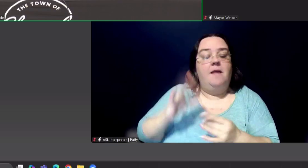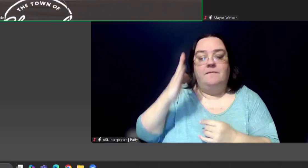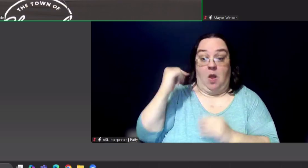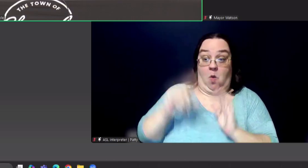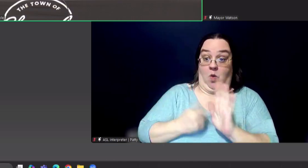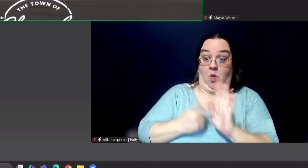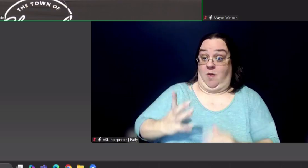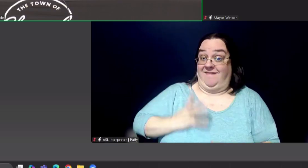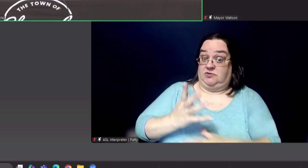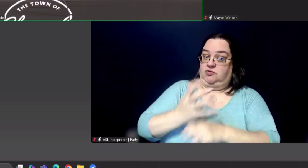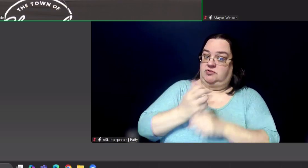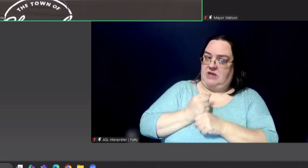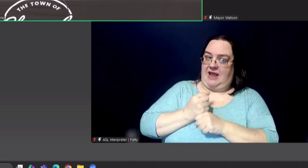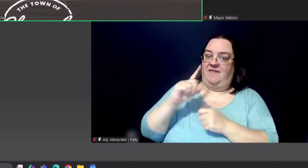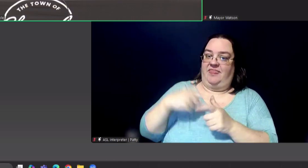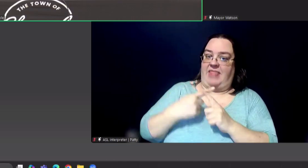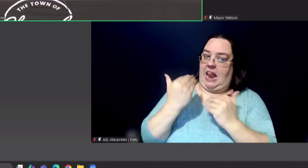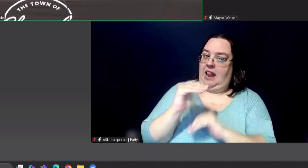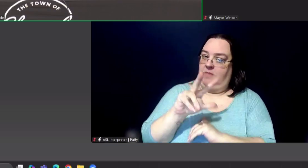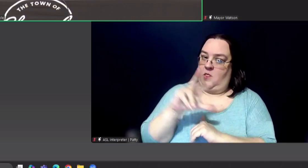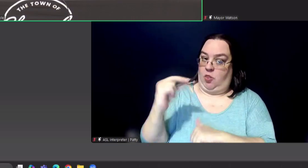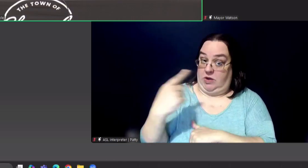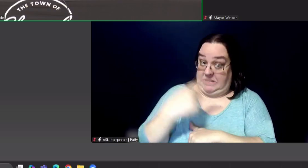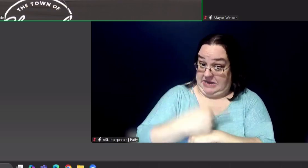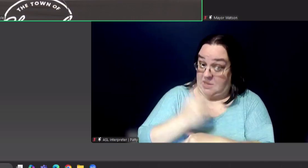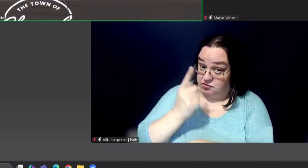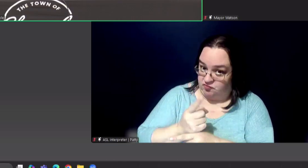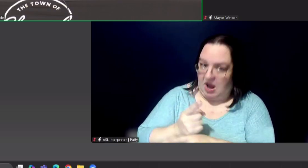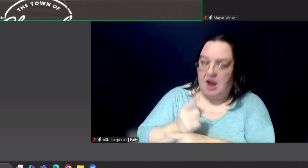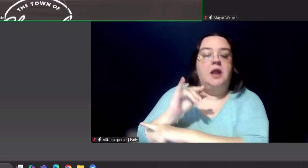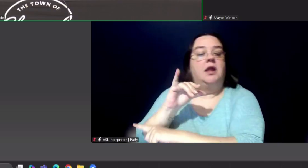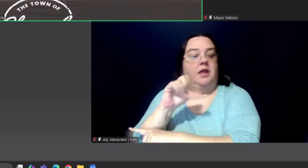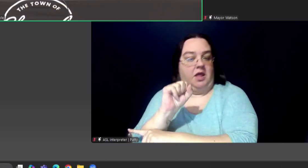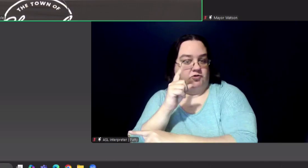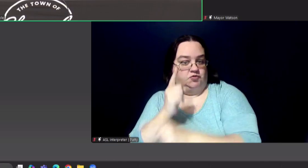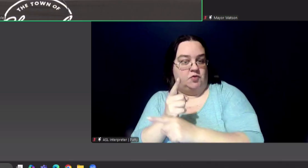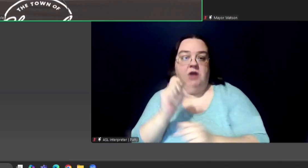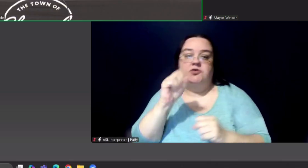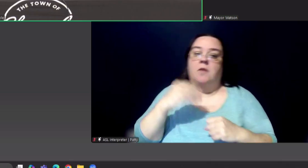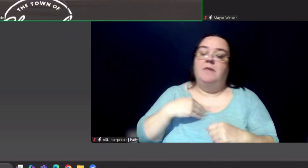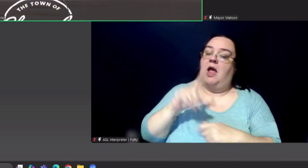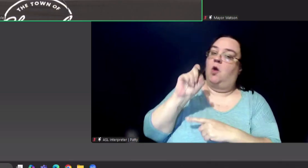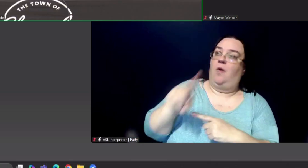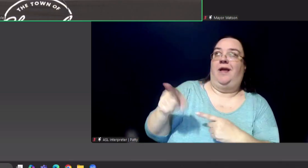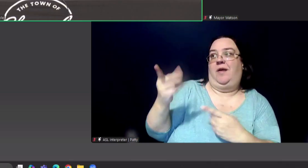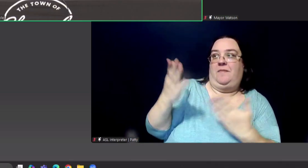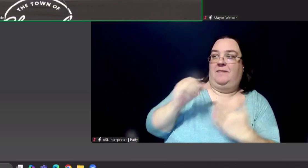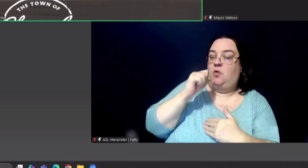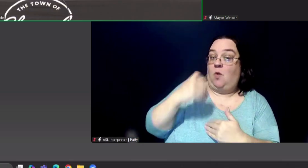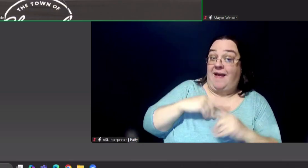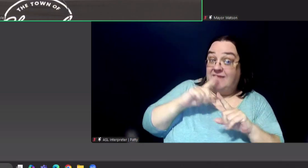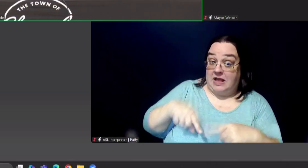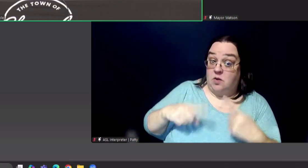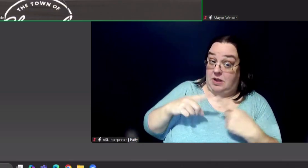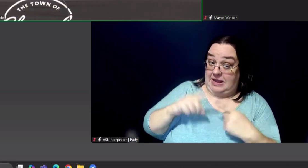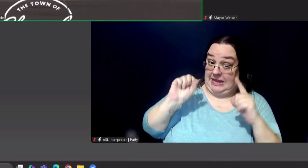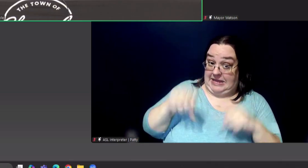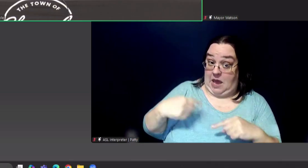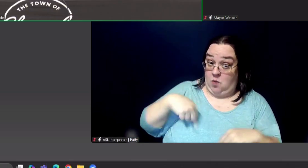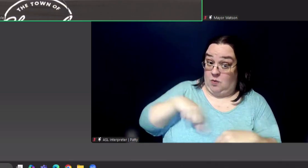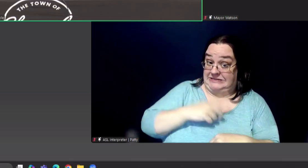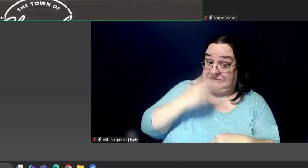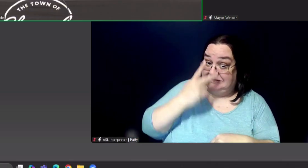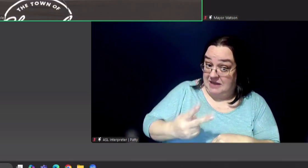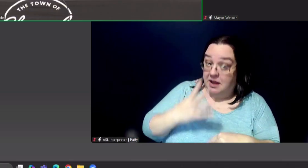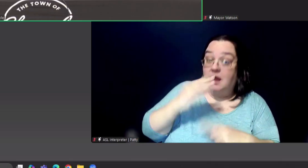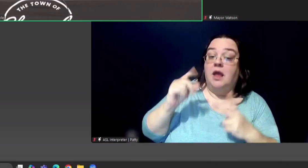right? Correct. So my question is, A, and you probably don't have the answer to this, can we see it? And can the